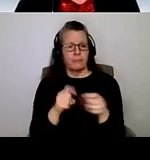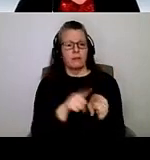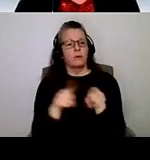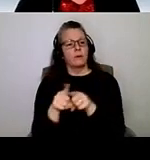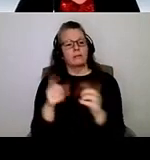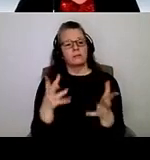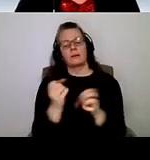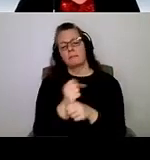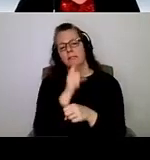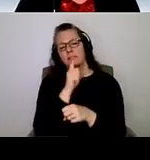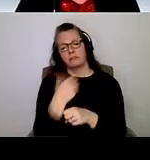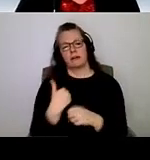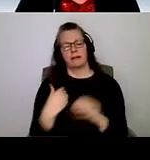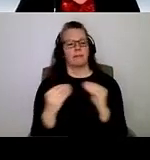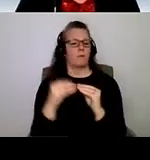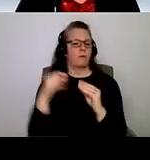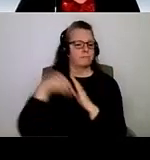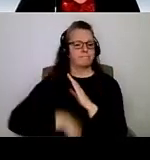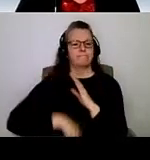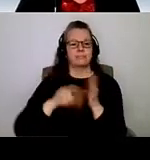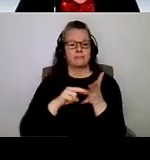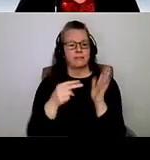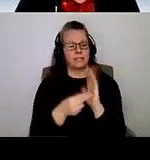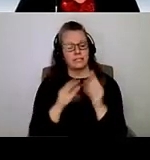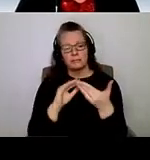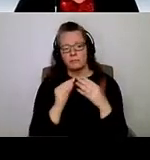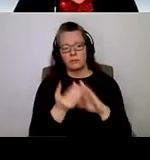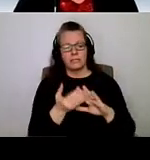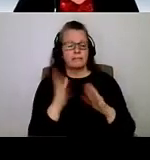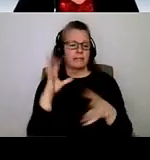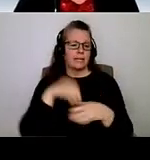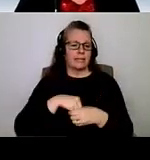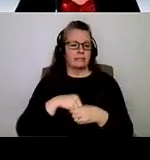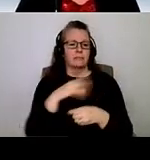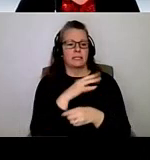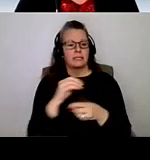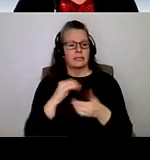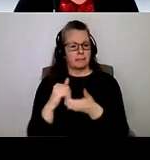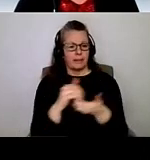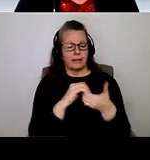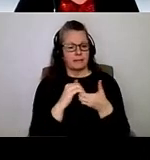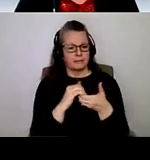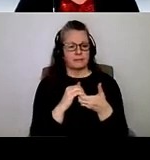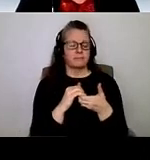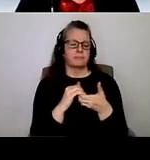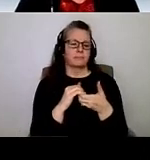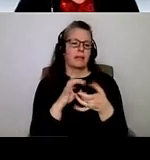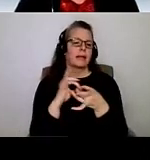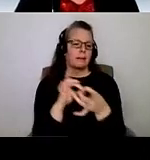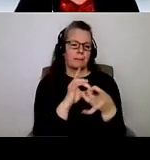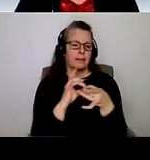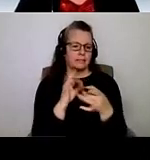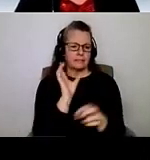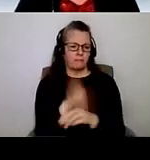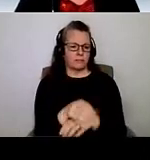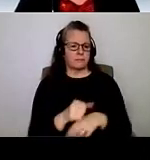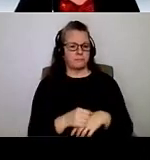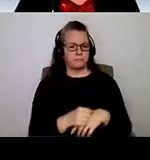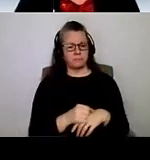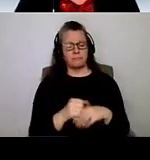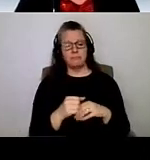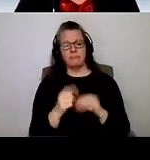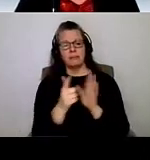a more robust and definitive community engagement, as well as compliance enforcement. A bill has just been introduced this week, House